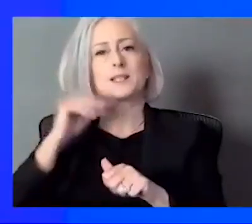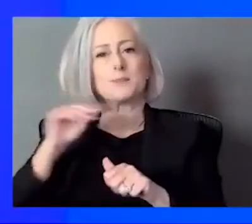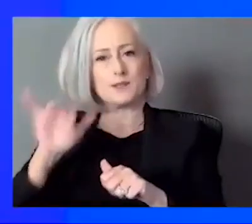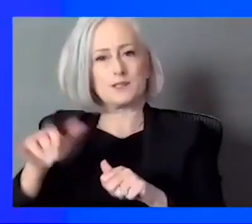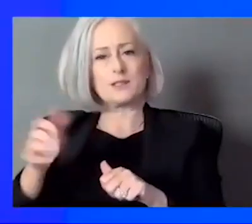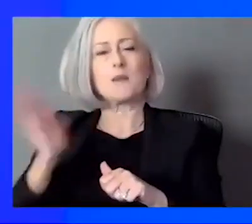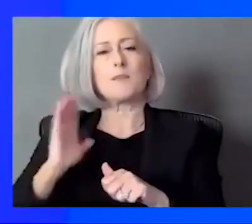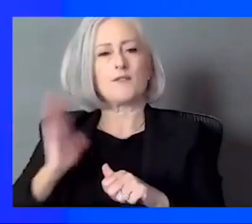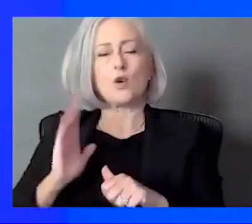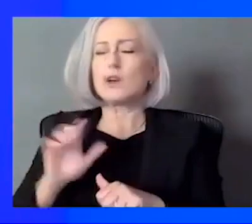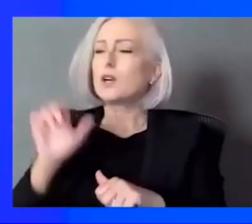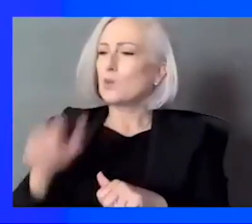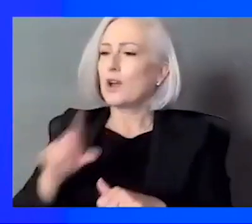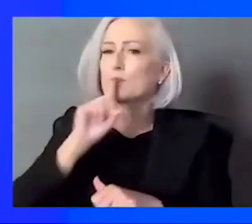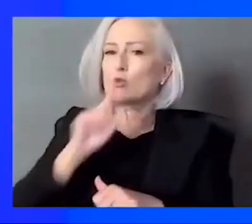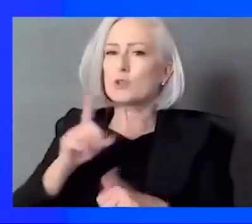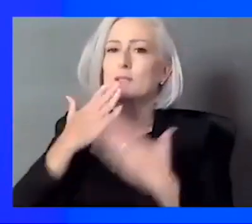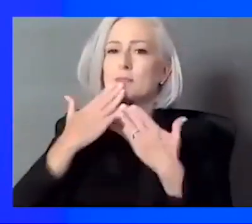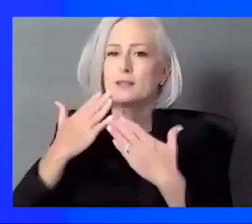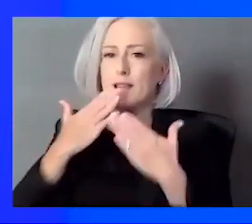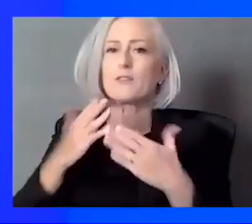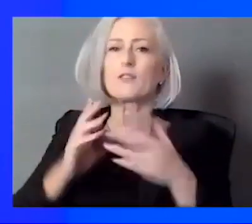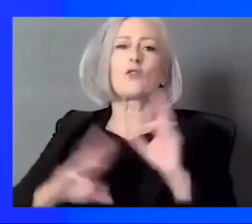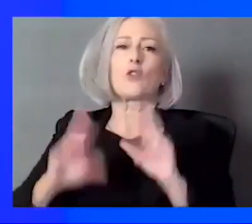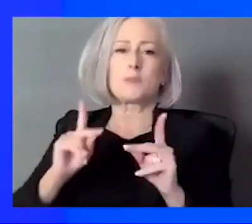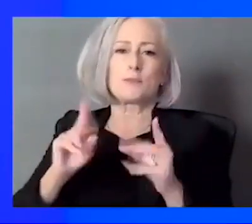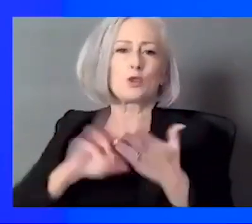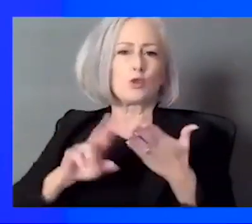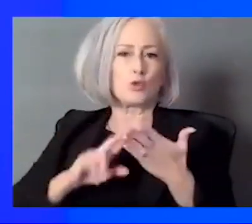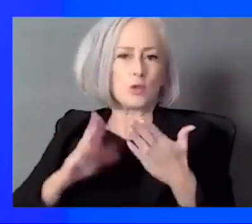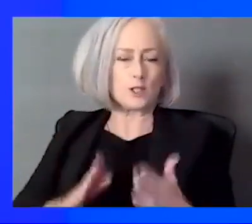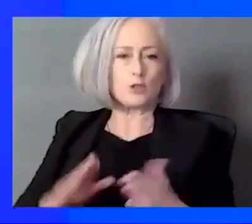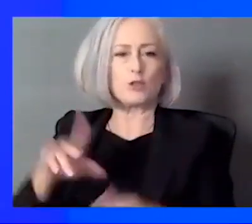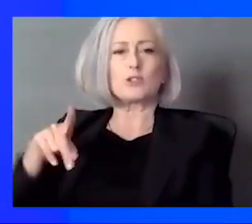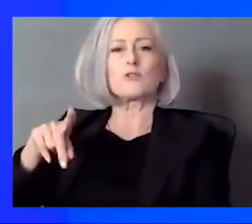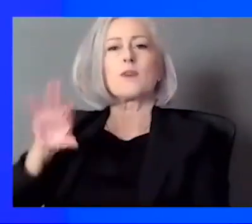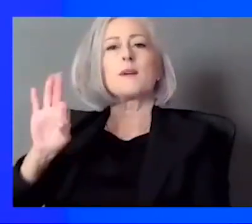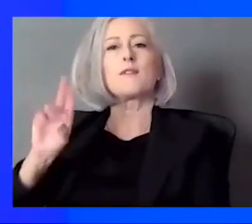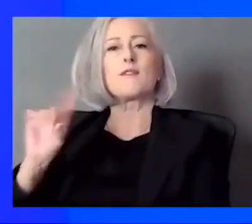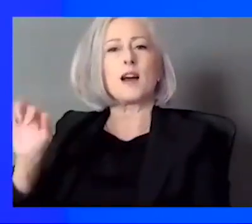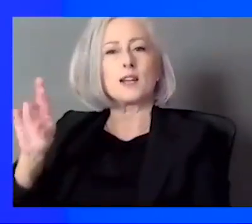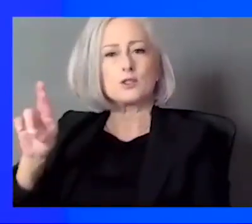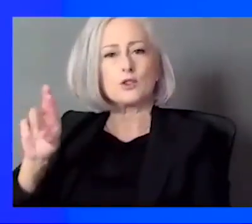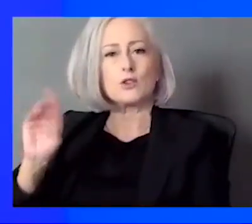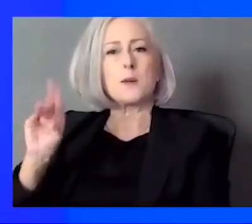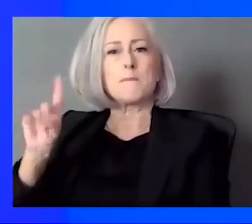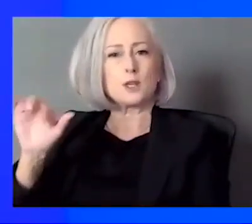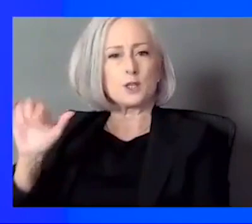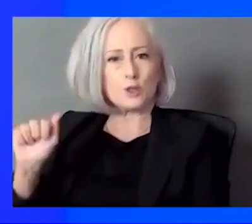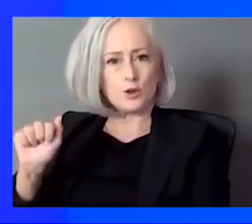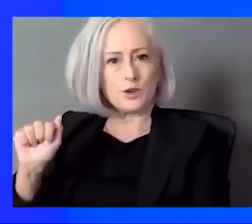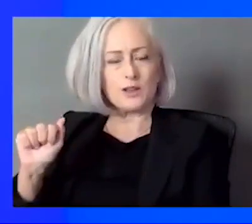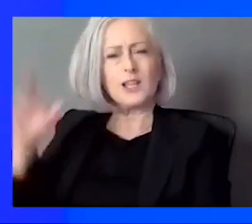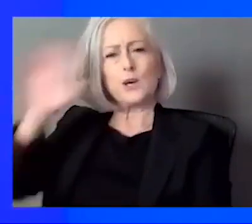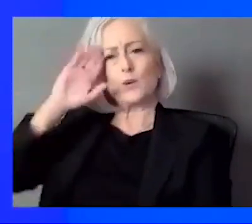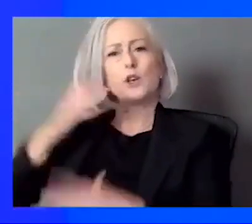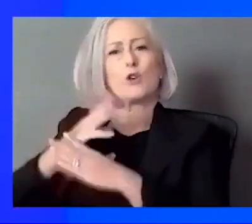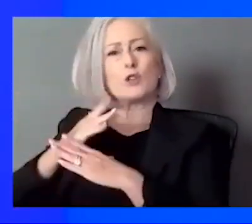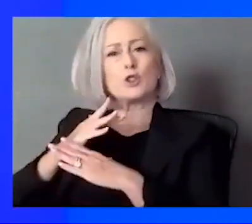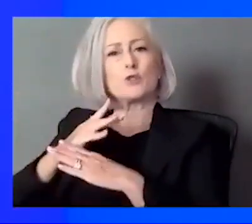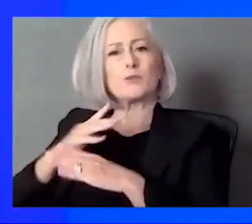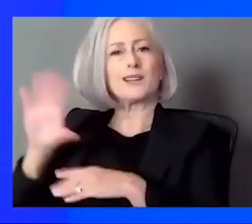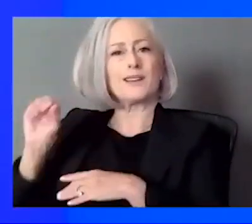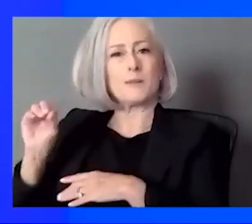that at Pfizer and Moderna, because we've seen that that other German company that has come up with that RNA vaccine doesn't have the